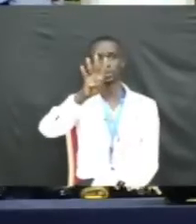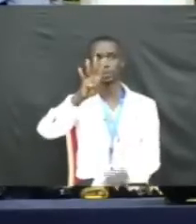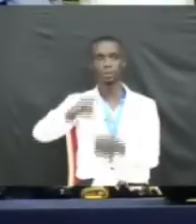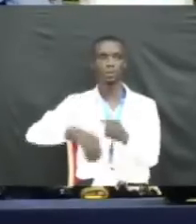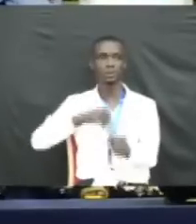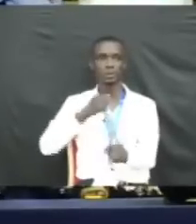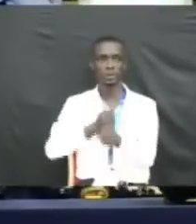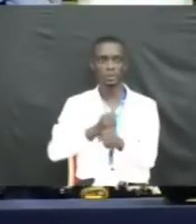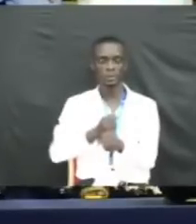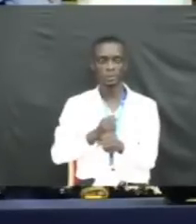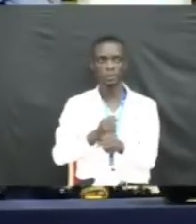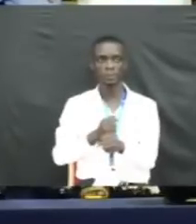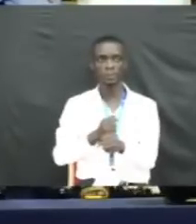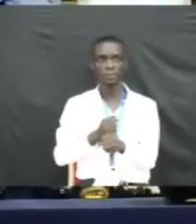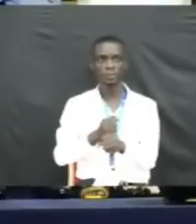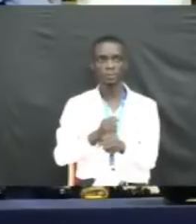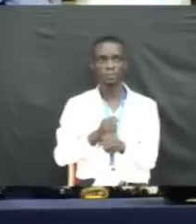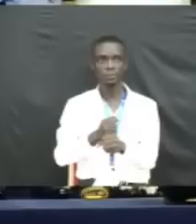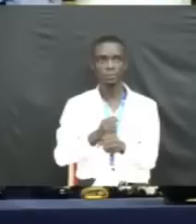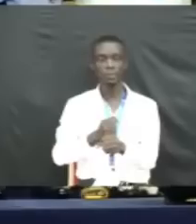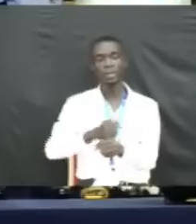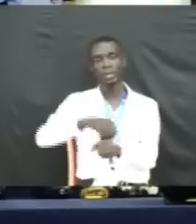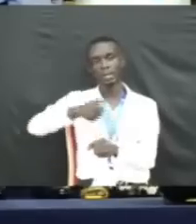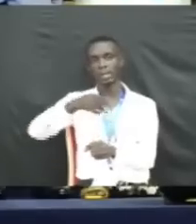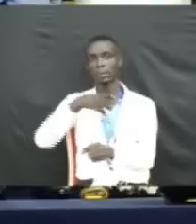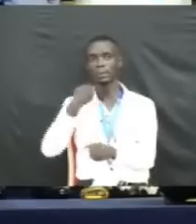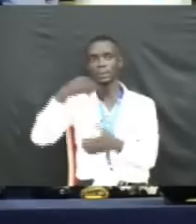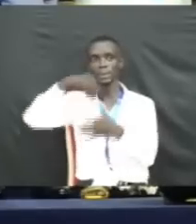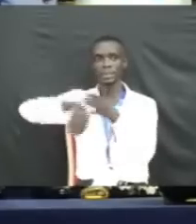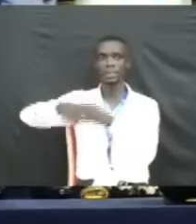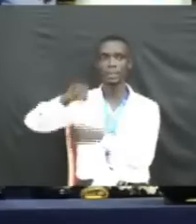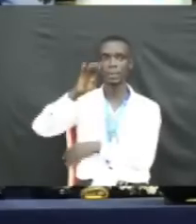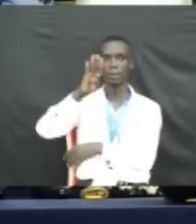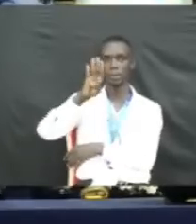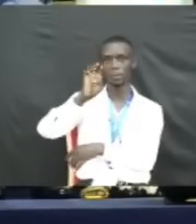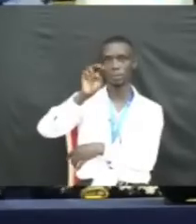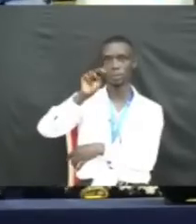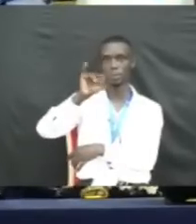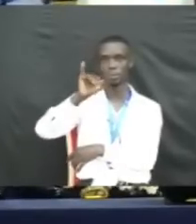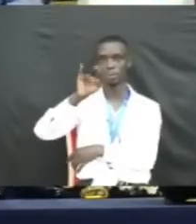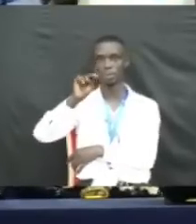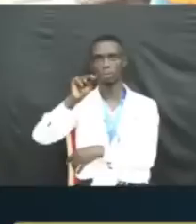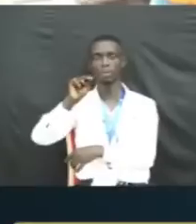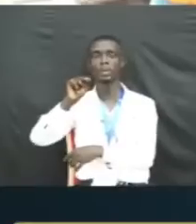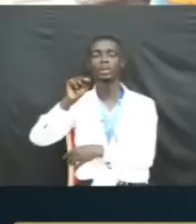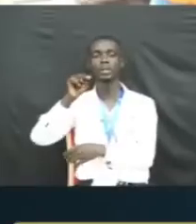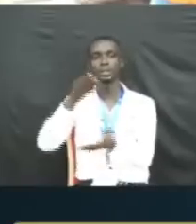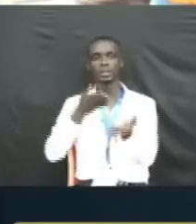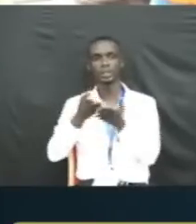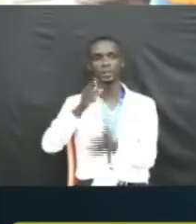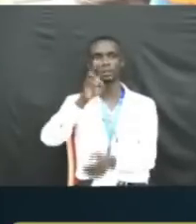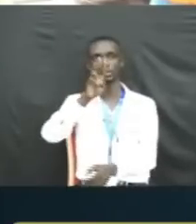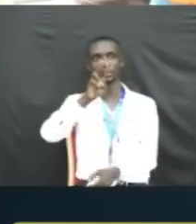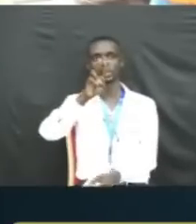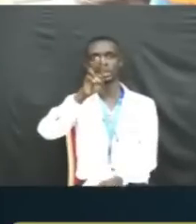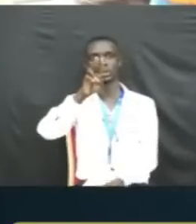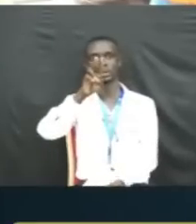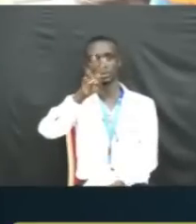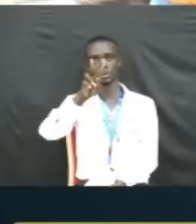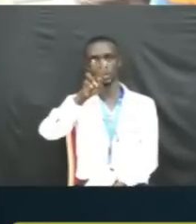Kuhonu Benin served for 23 years. Pastor Kofi and